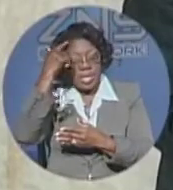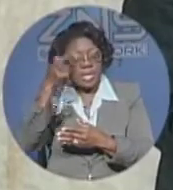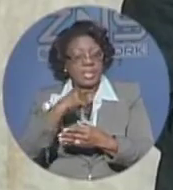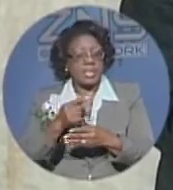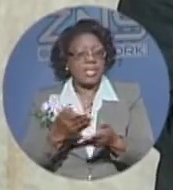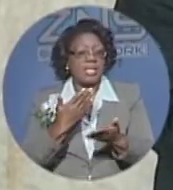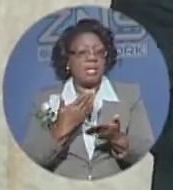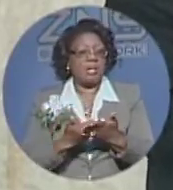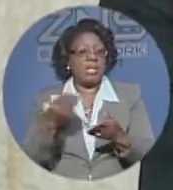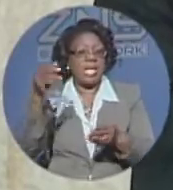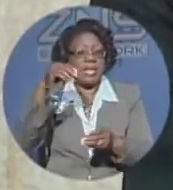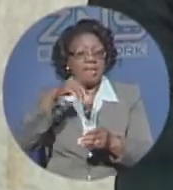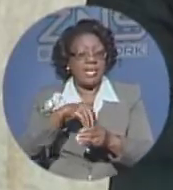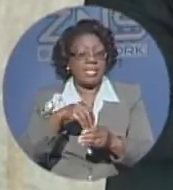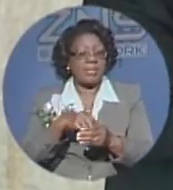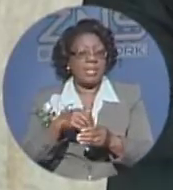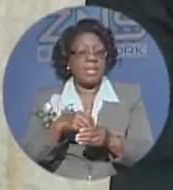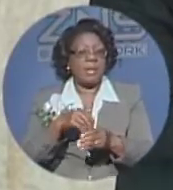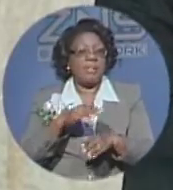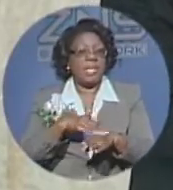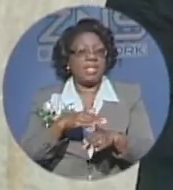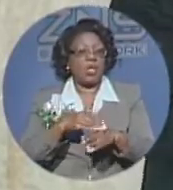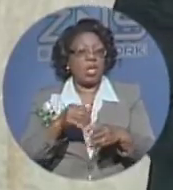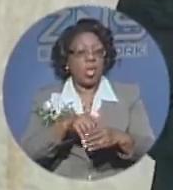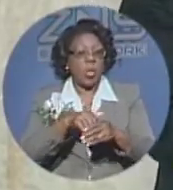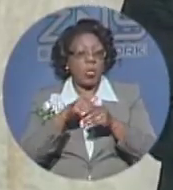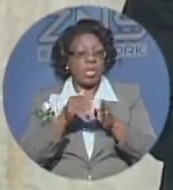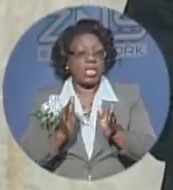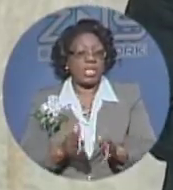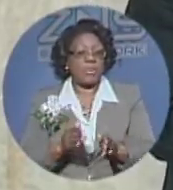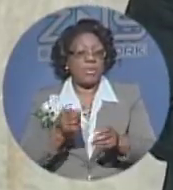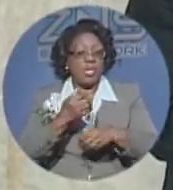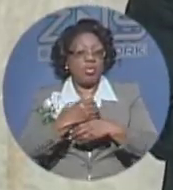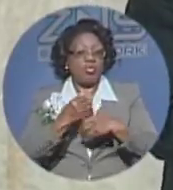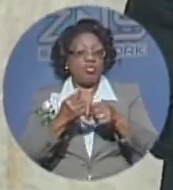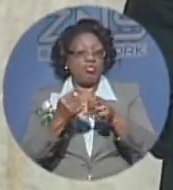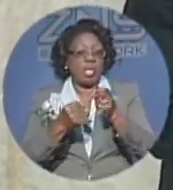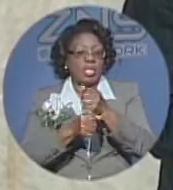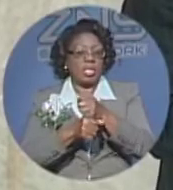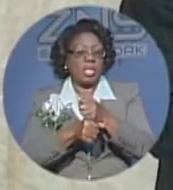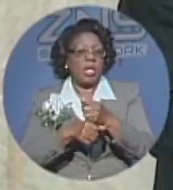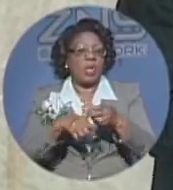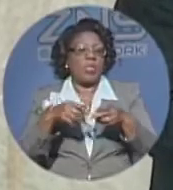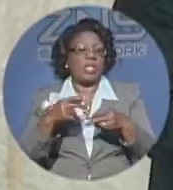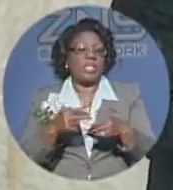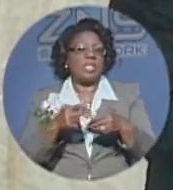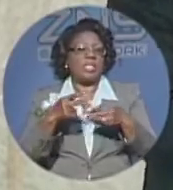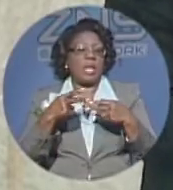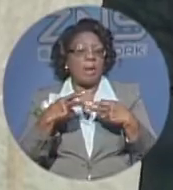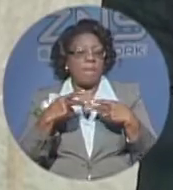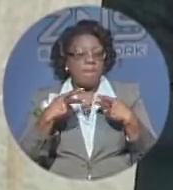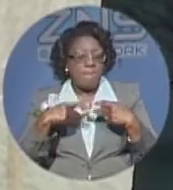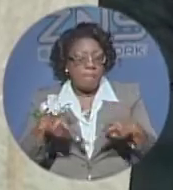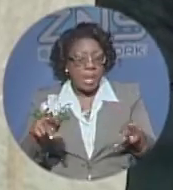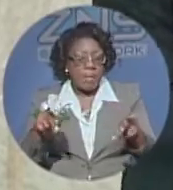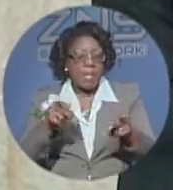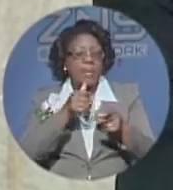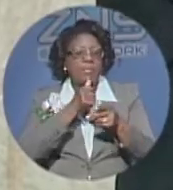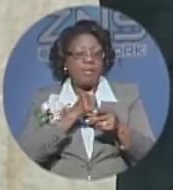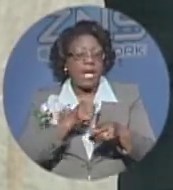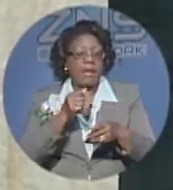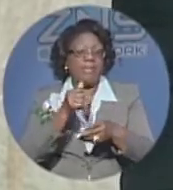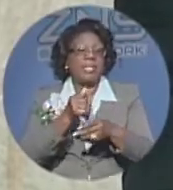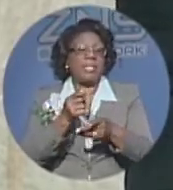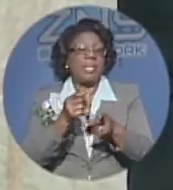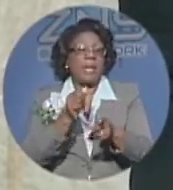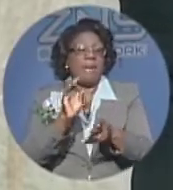attractive investment based on the ownership structure, which is a public-private sector partnership, where at the end of the day,